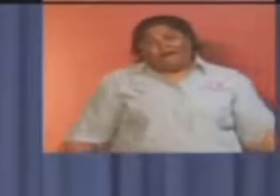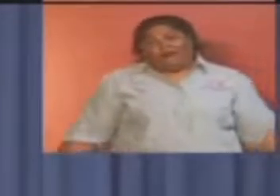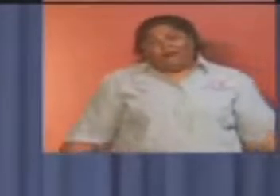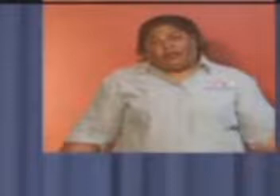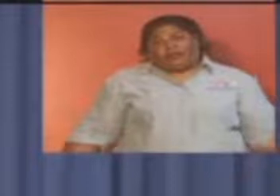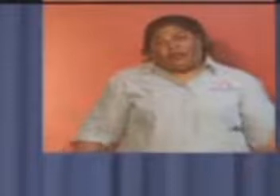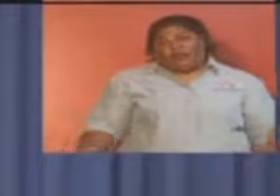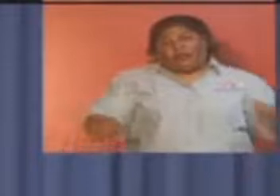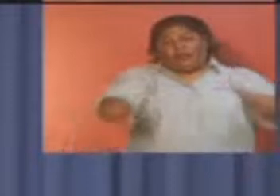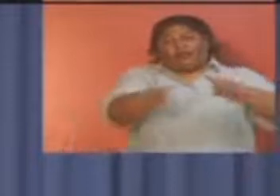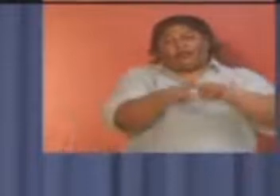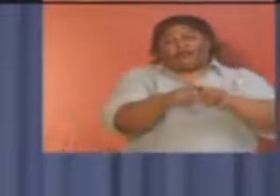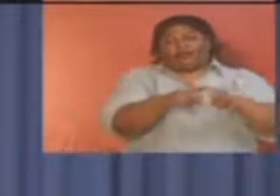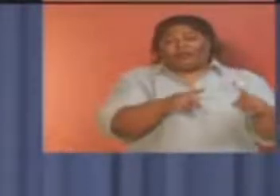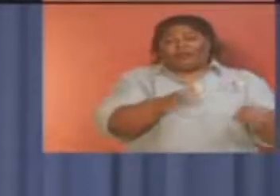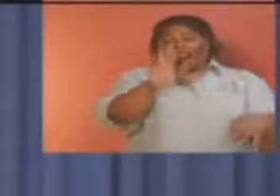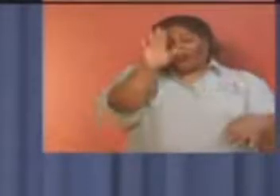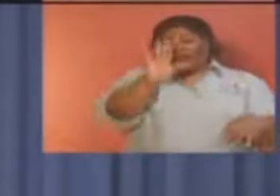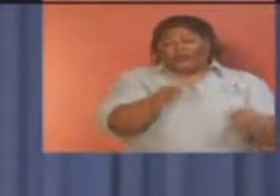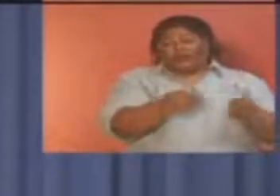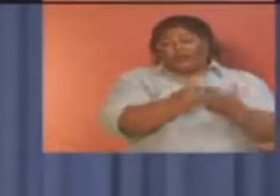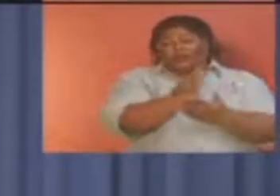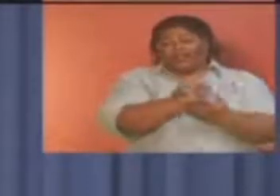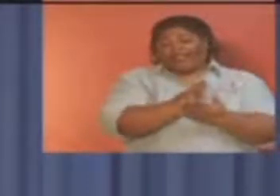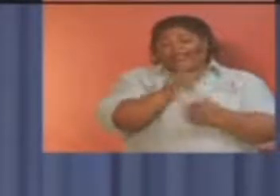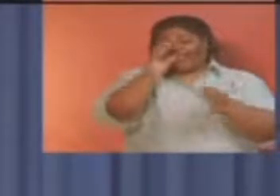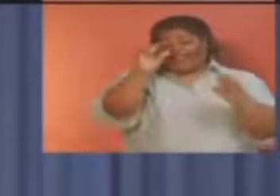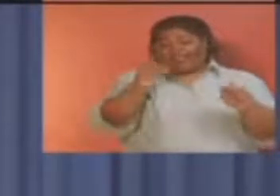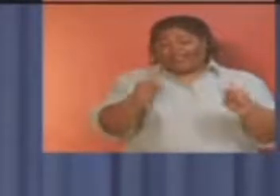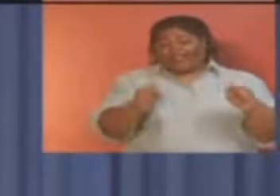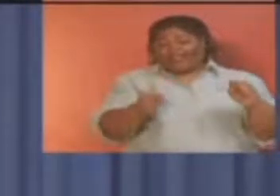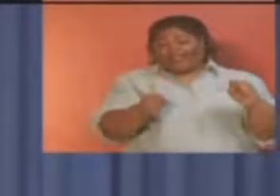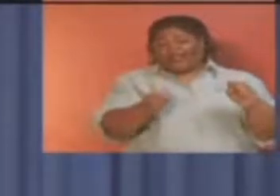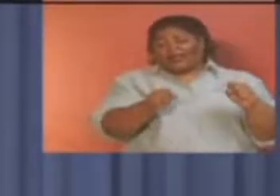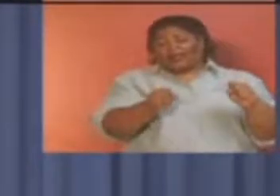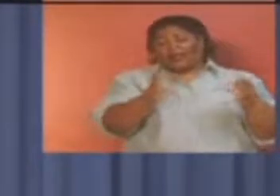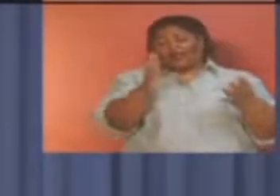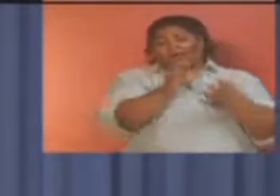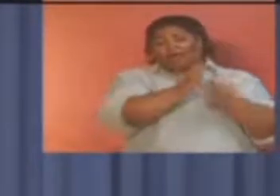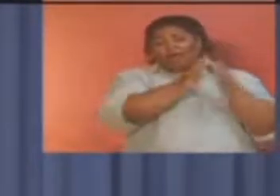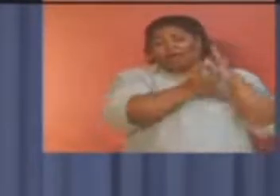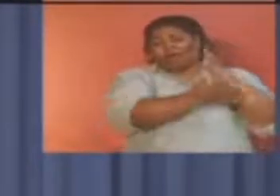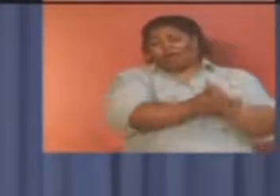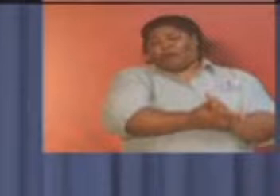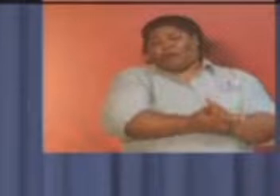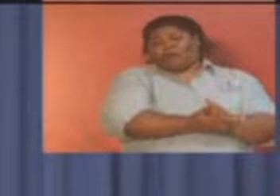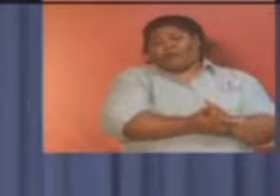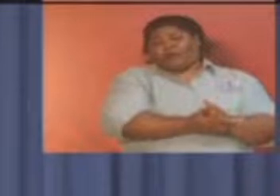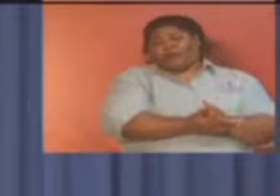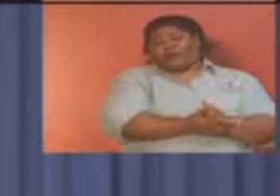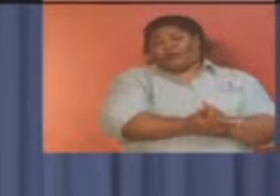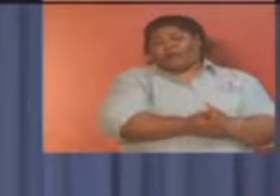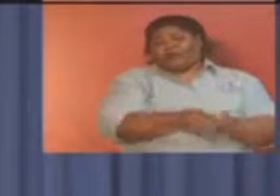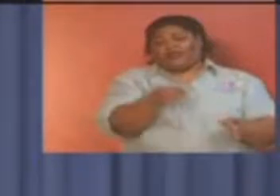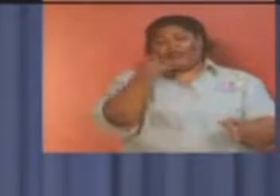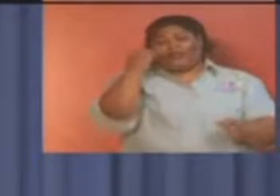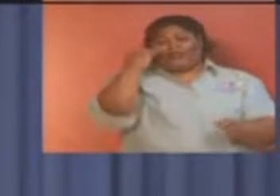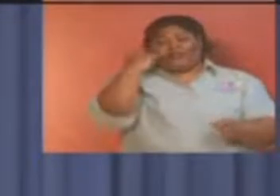of emergency, because that in itself carries a certain kind of logistical difficulty. Right?